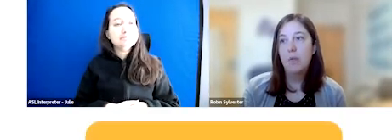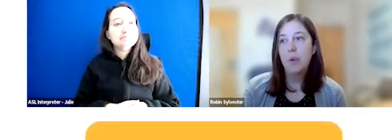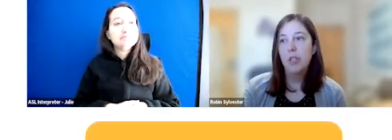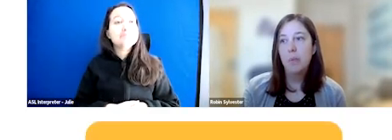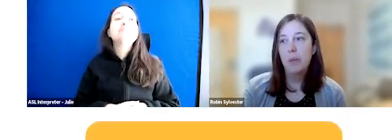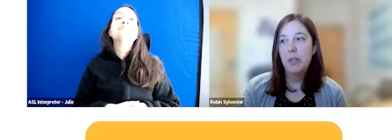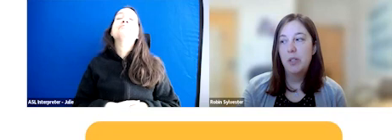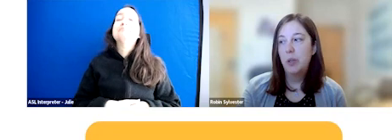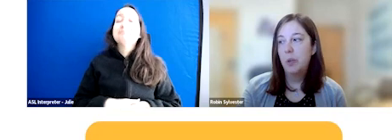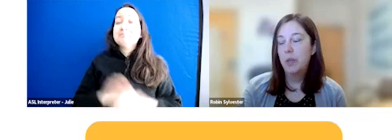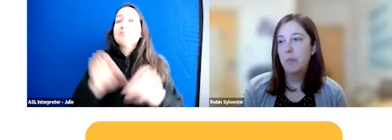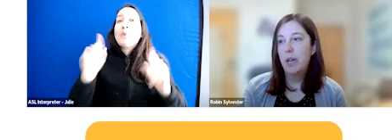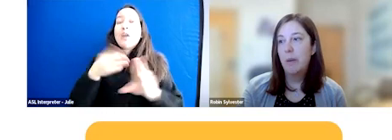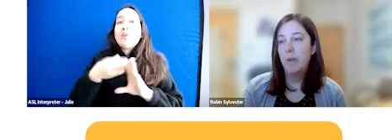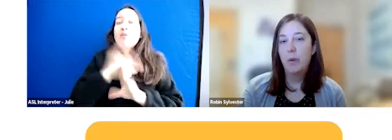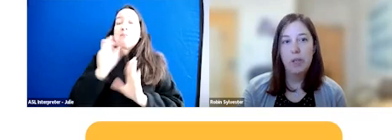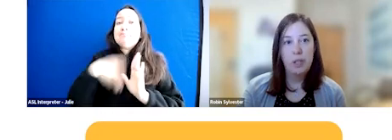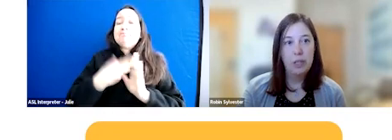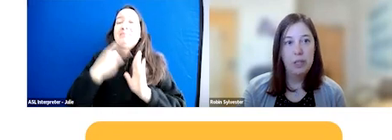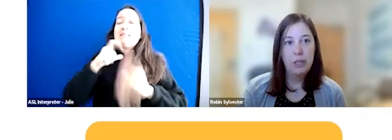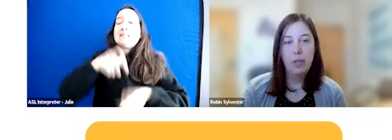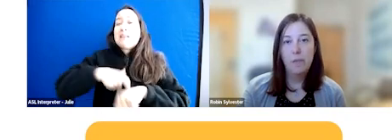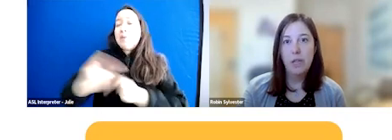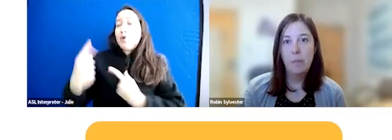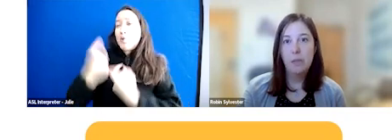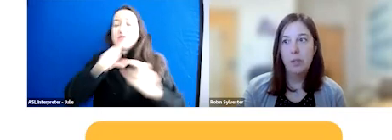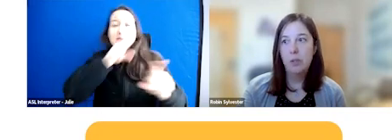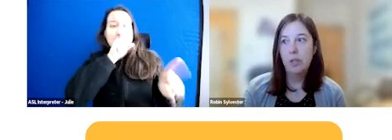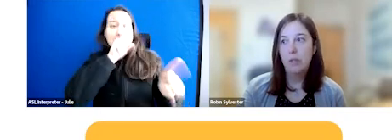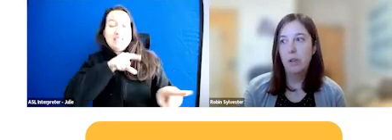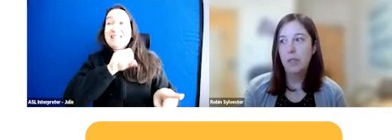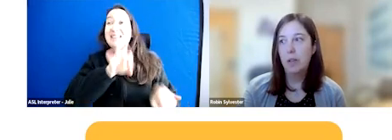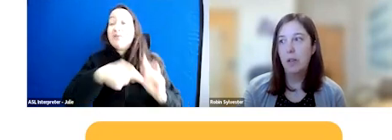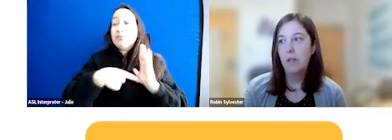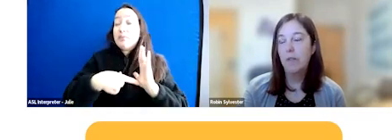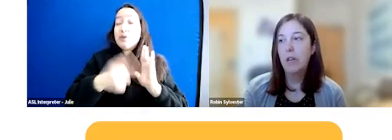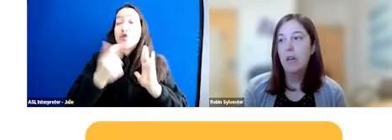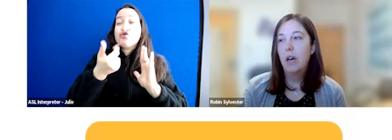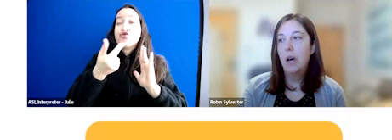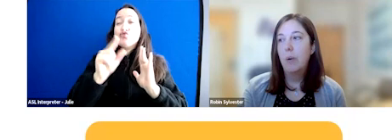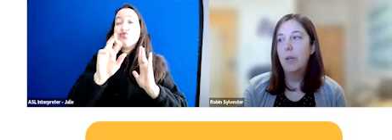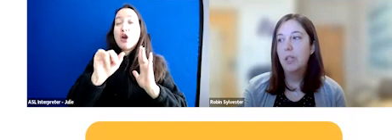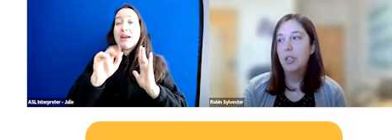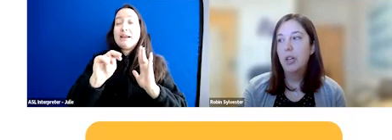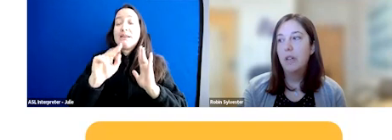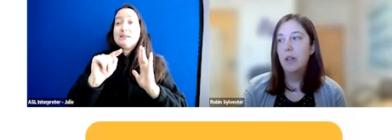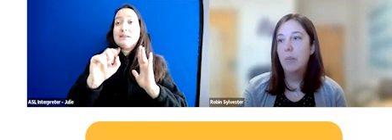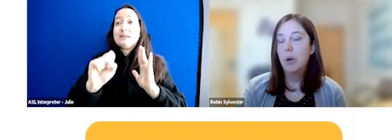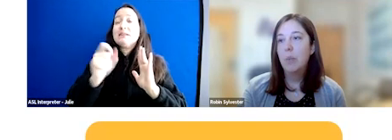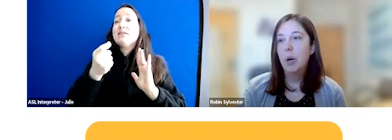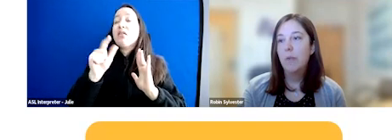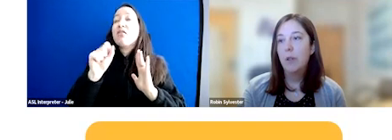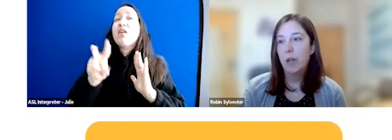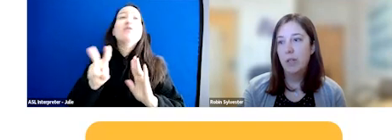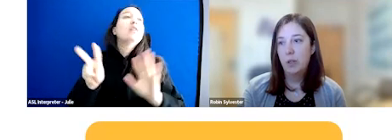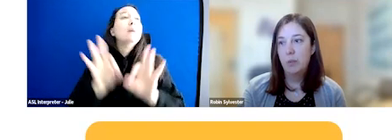Okay, so before we jump into some time for questions, and if we have time, a demonstration of grants.gov, I wanted to share that an